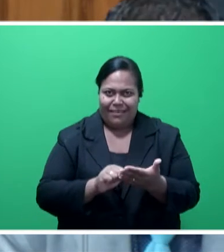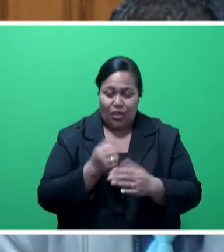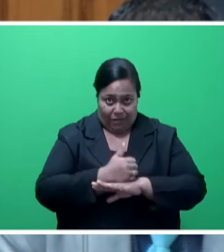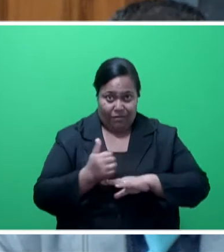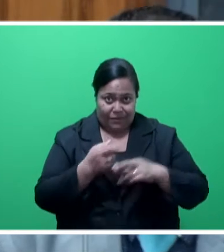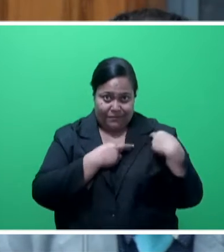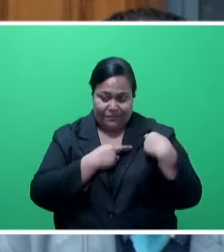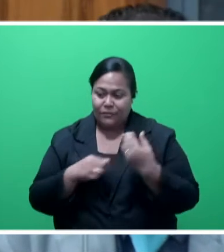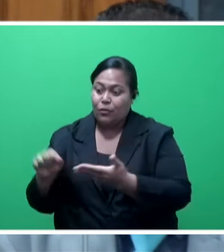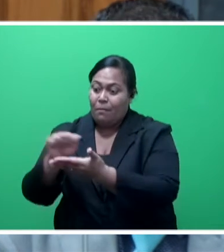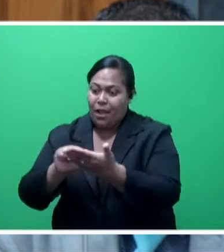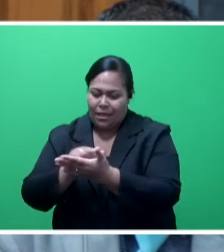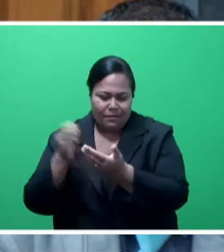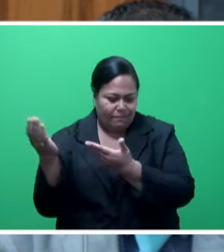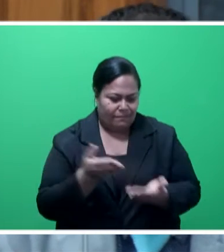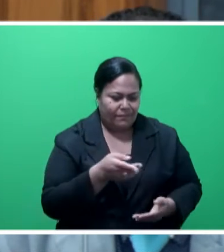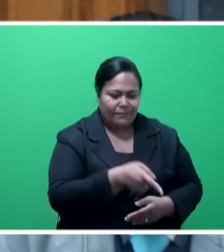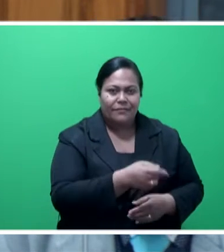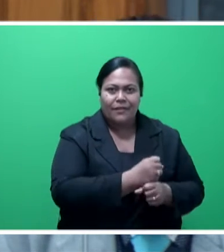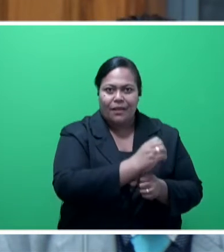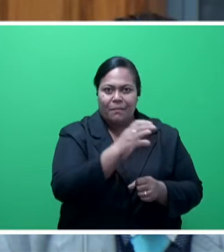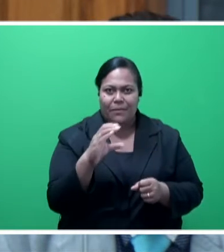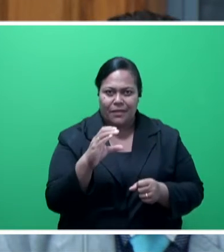line agencies and partners.